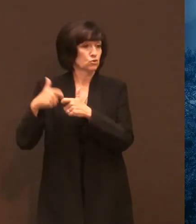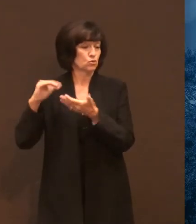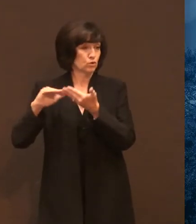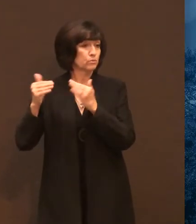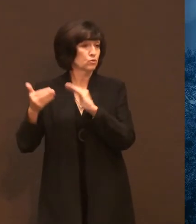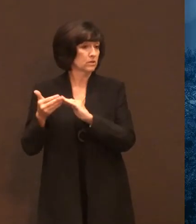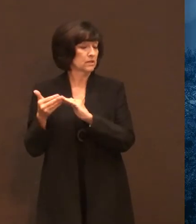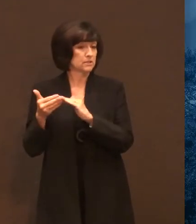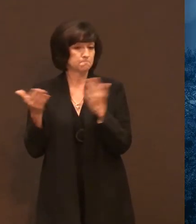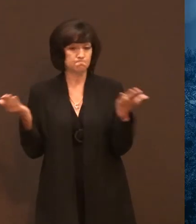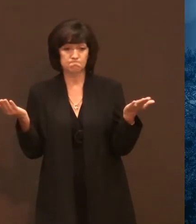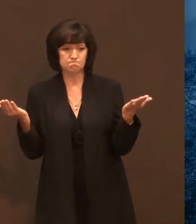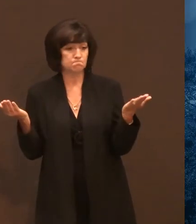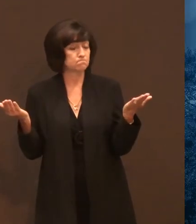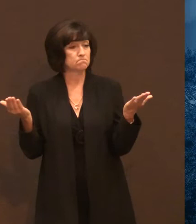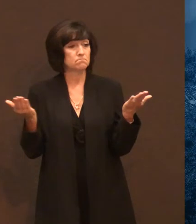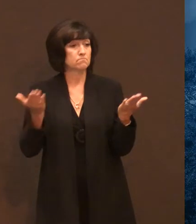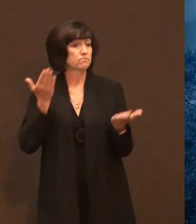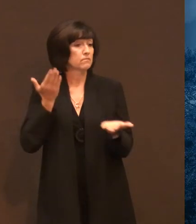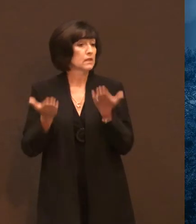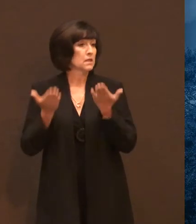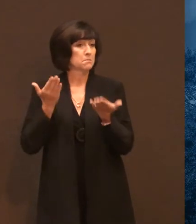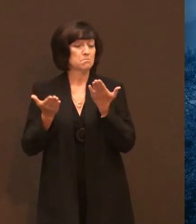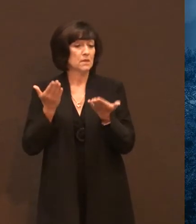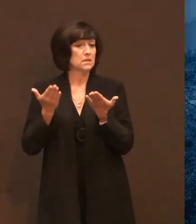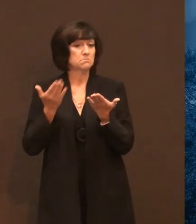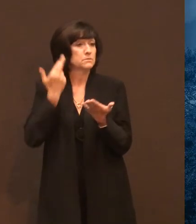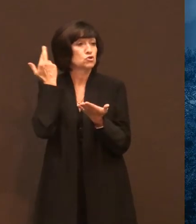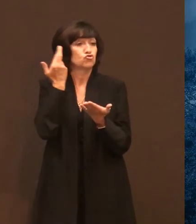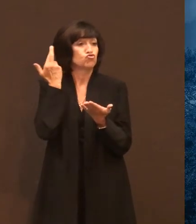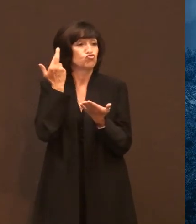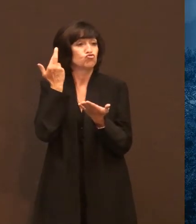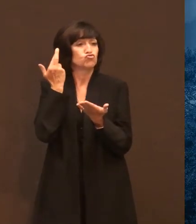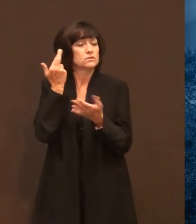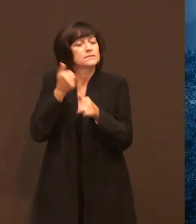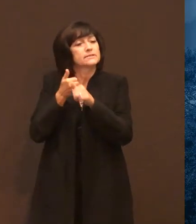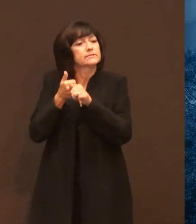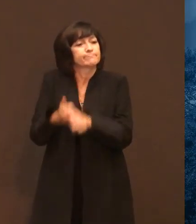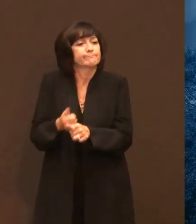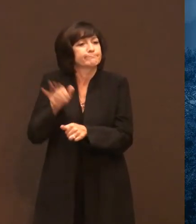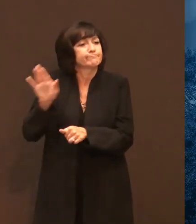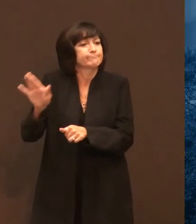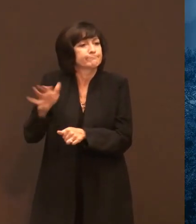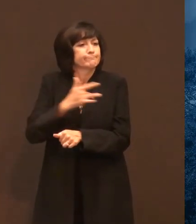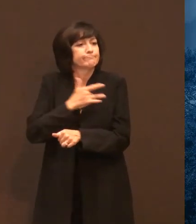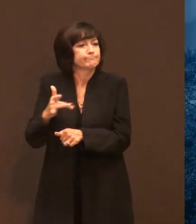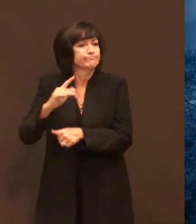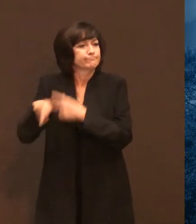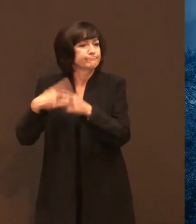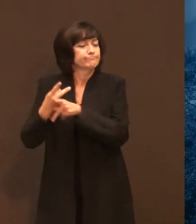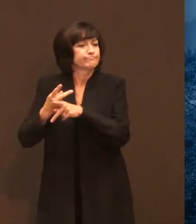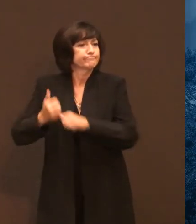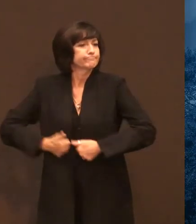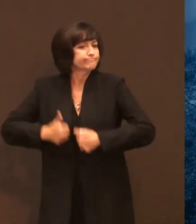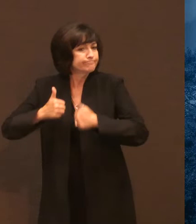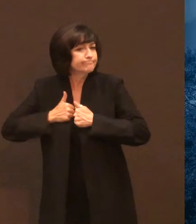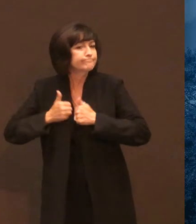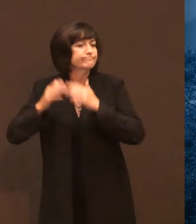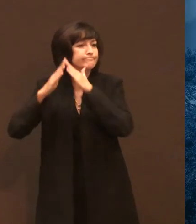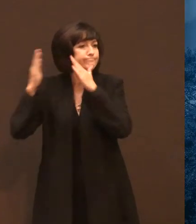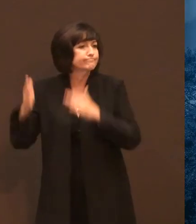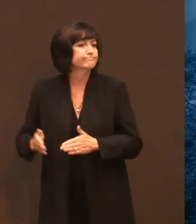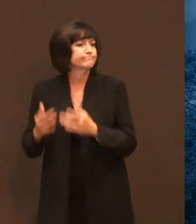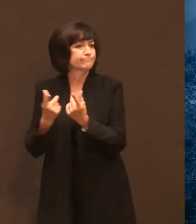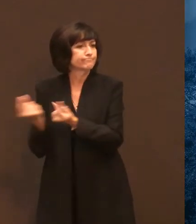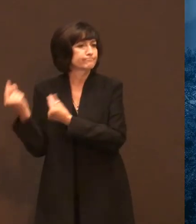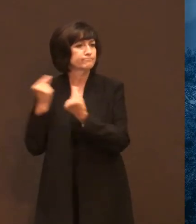be a function of demographics. And there was a study published, I believe, yesterday by South